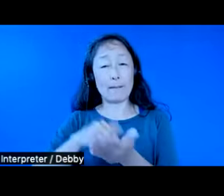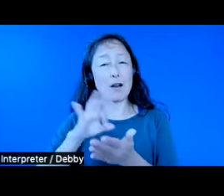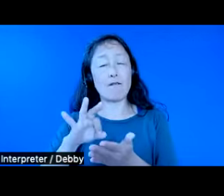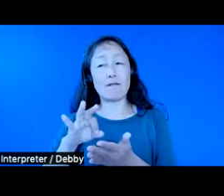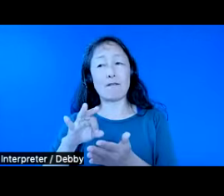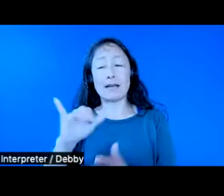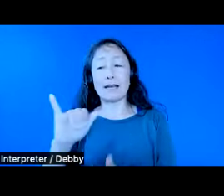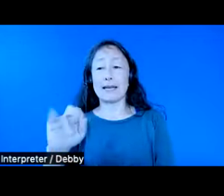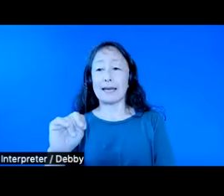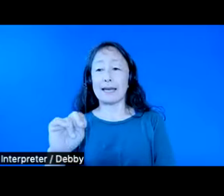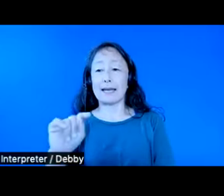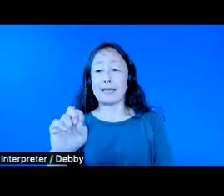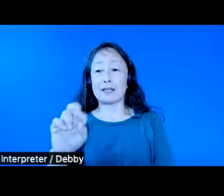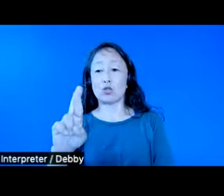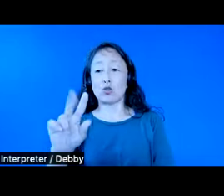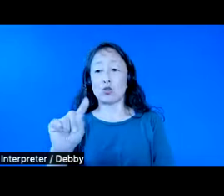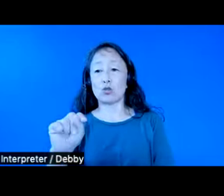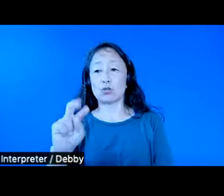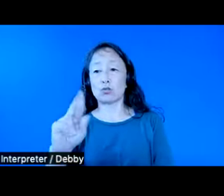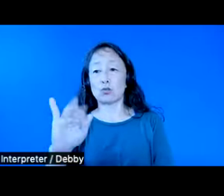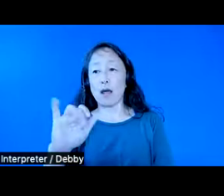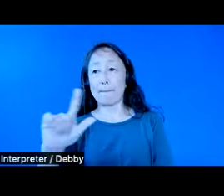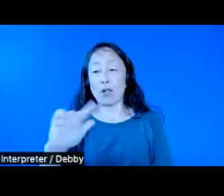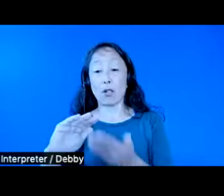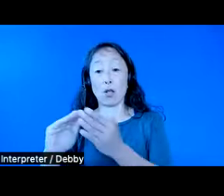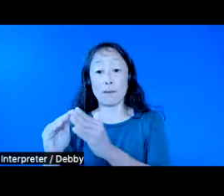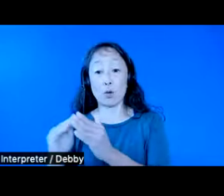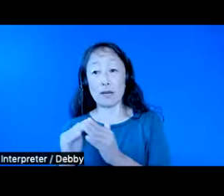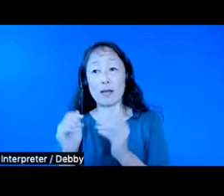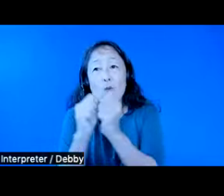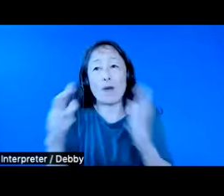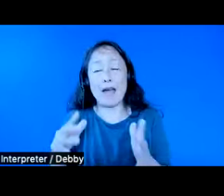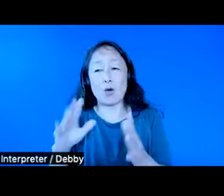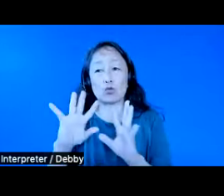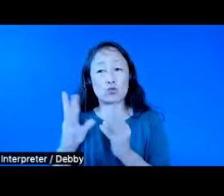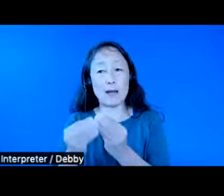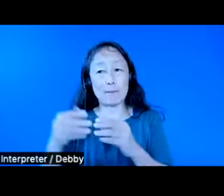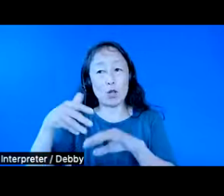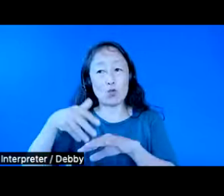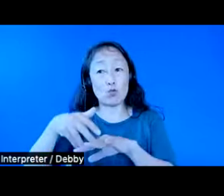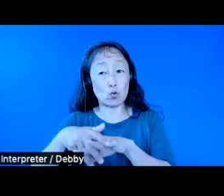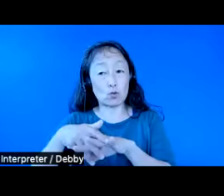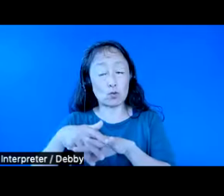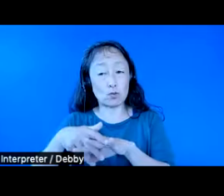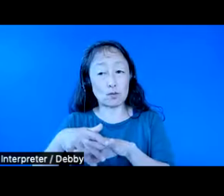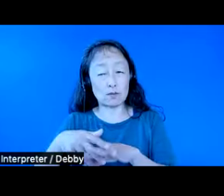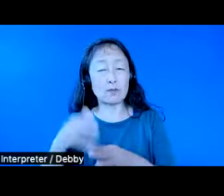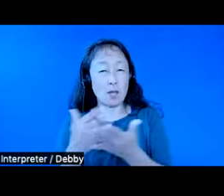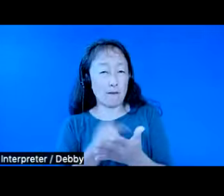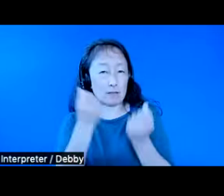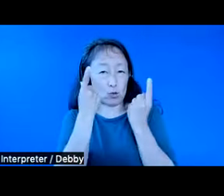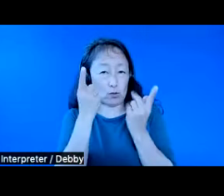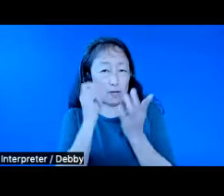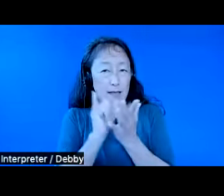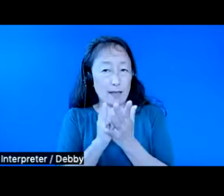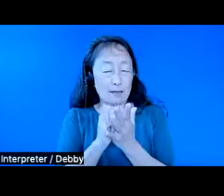intertribal community without tribal roots. And some of us just understand what that means. If you have been an orphan from